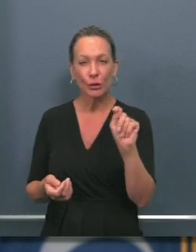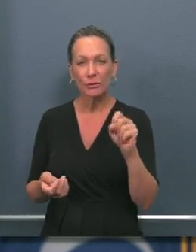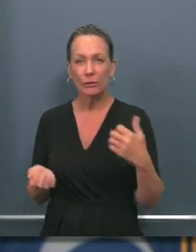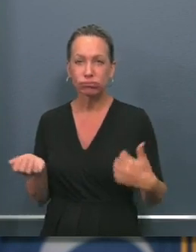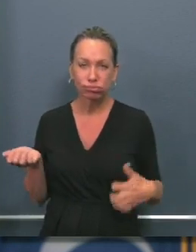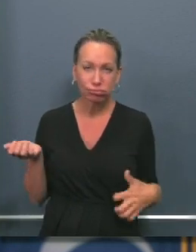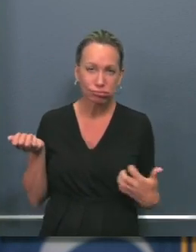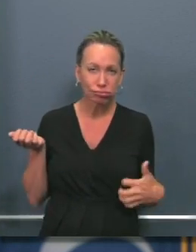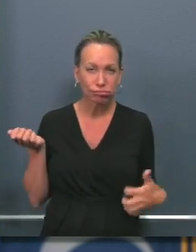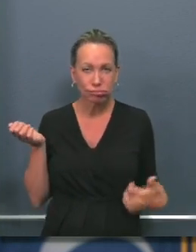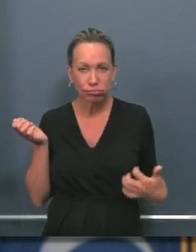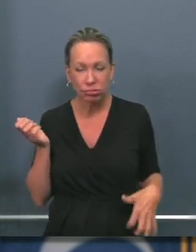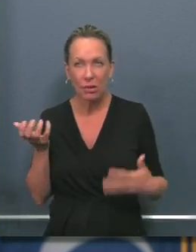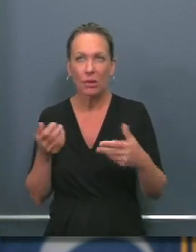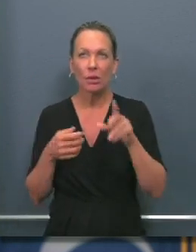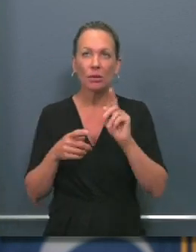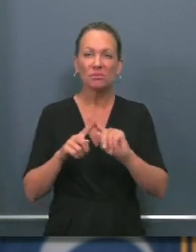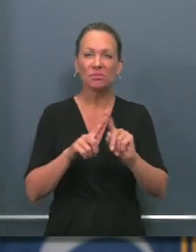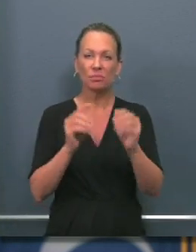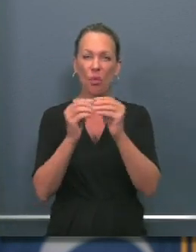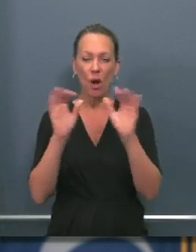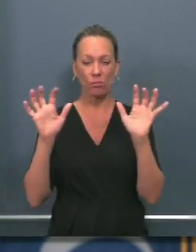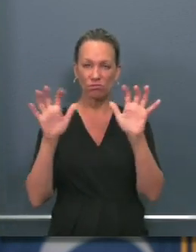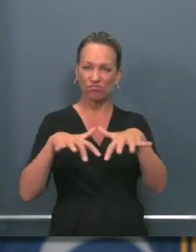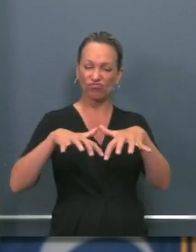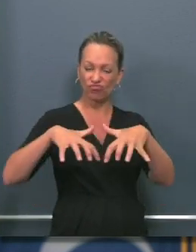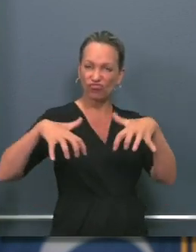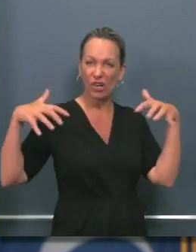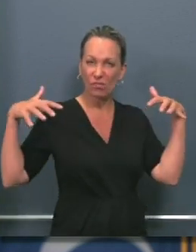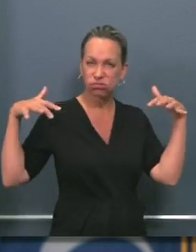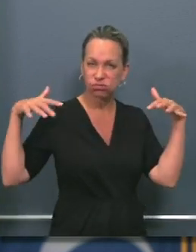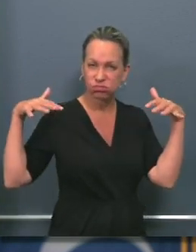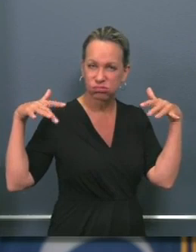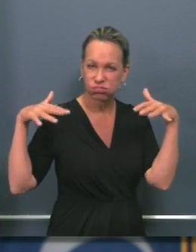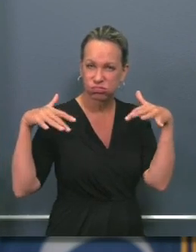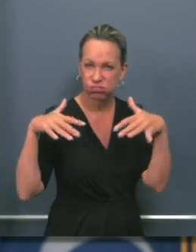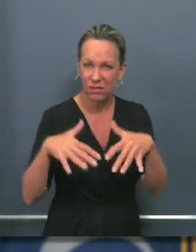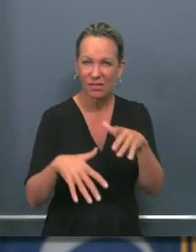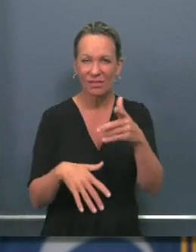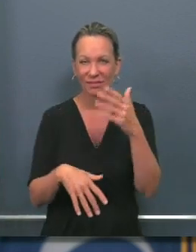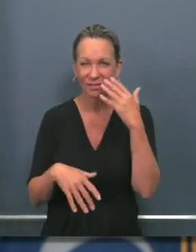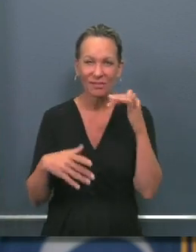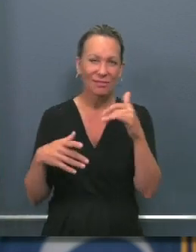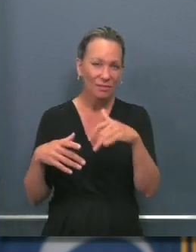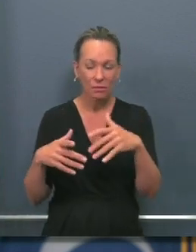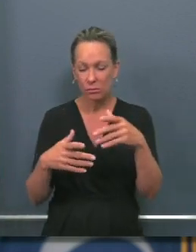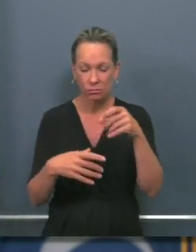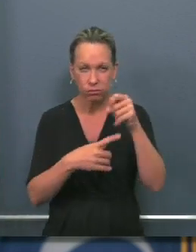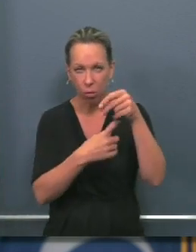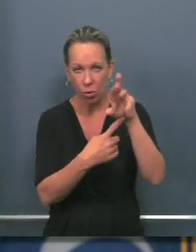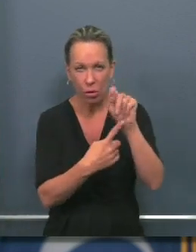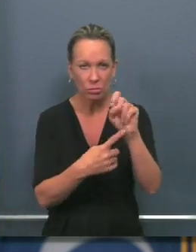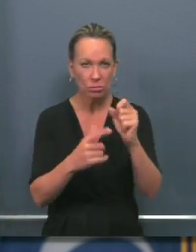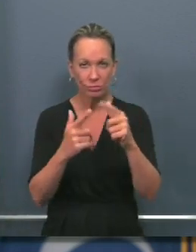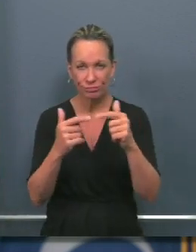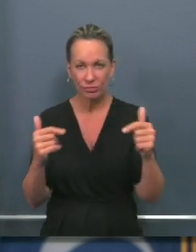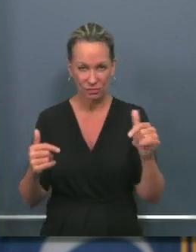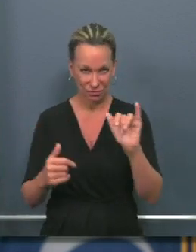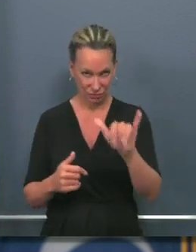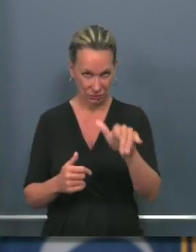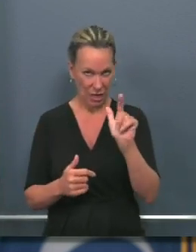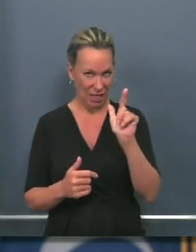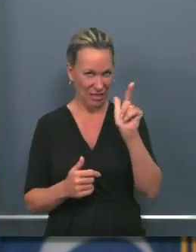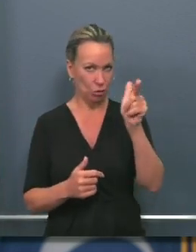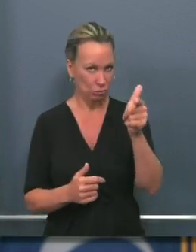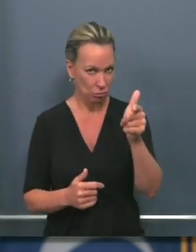we do, to push down that responsibility to the counties as we move more rapidly into phase 3 in a